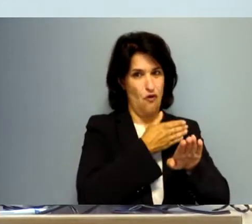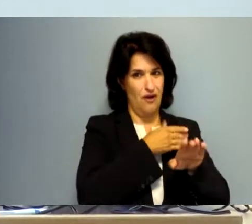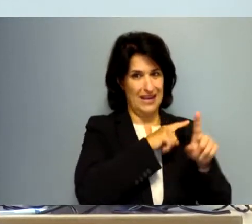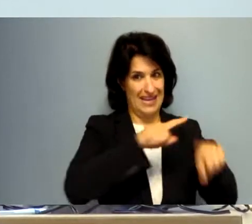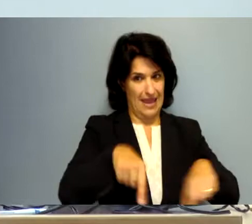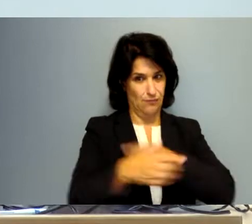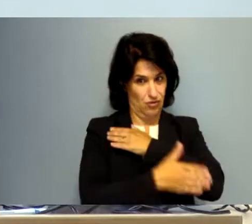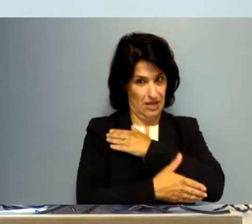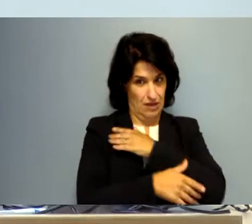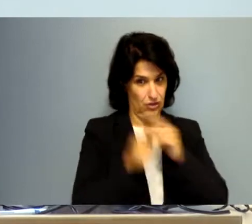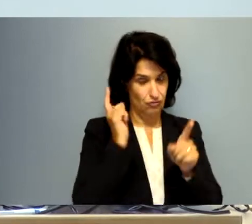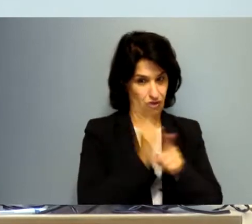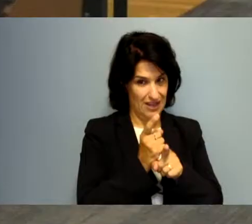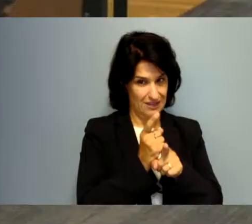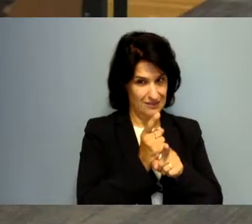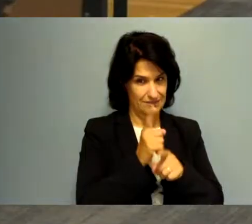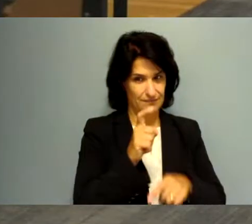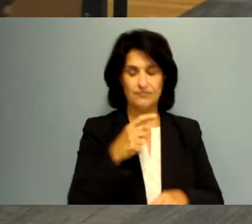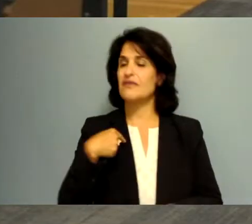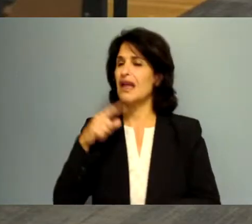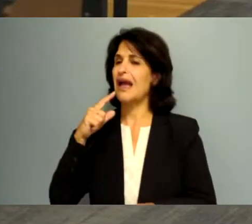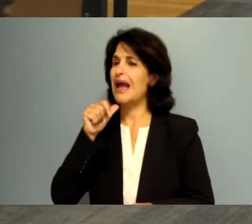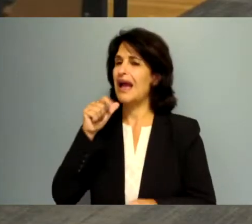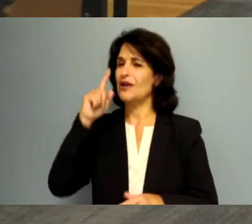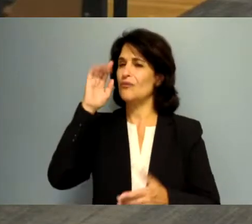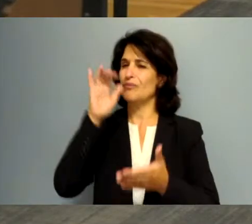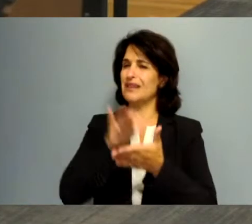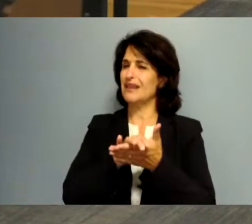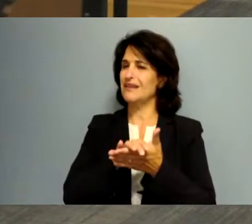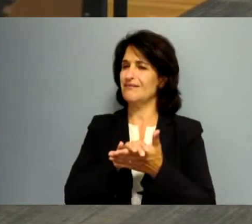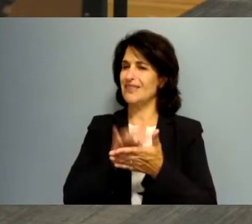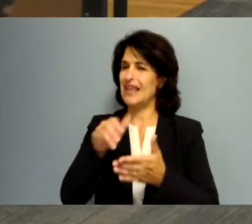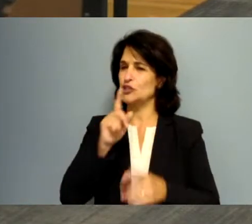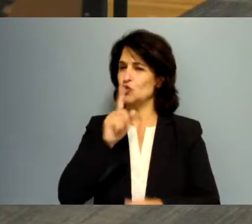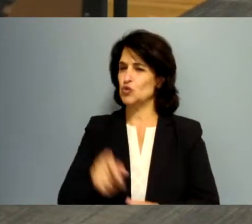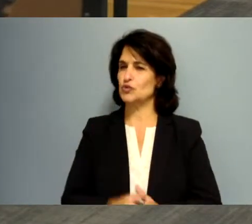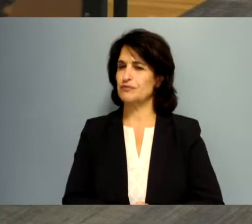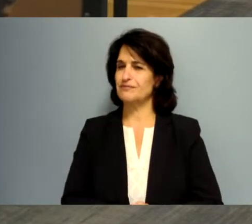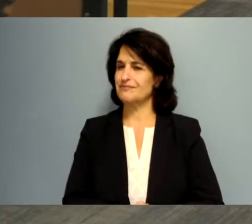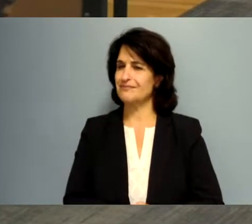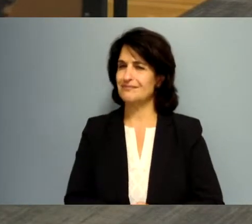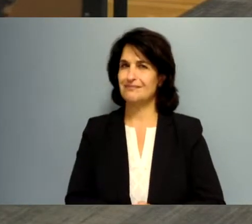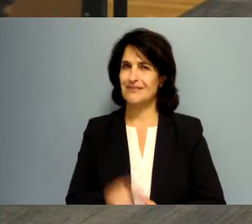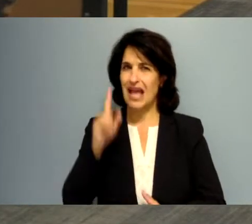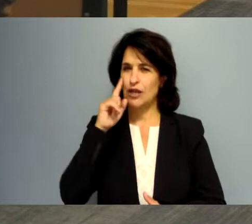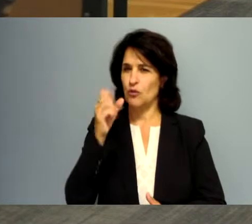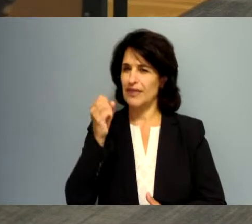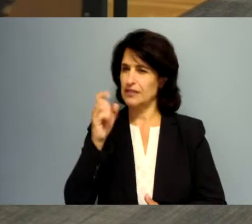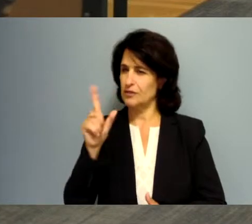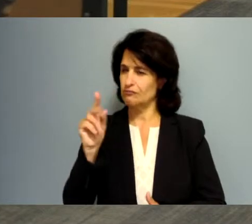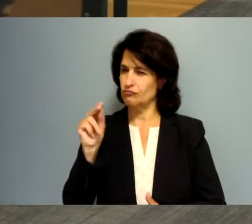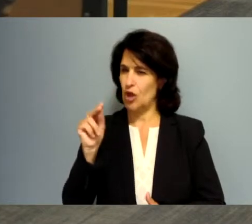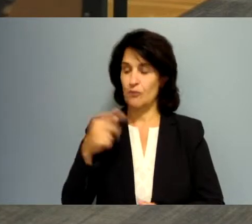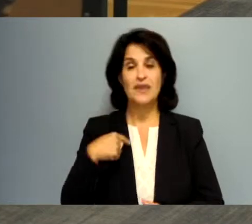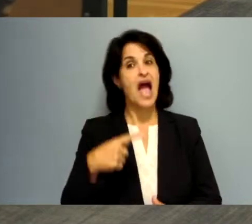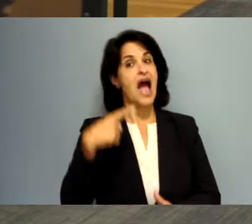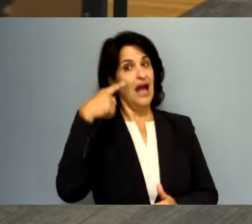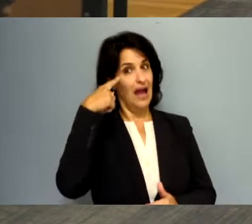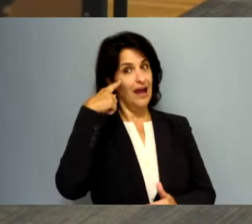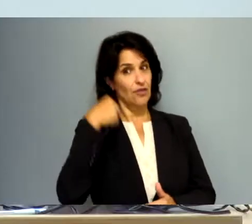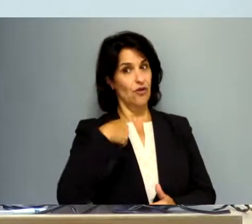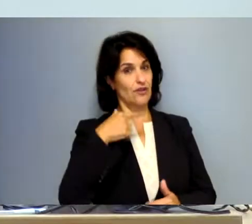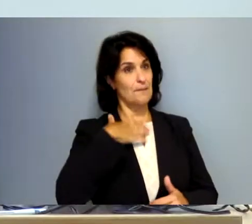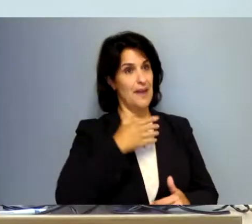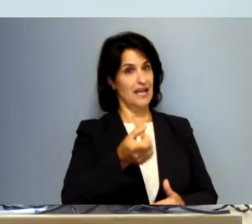it? I don't believe that's the case. Okay. No, I don't believe that's the case. I thought that WED, it was